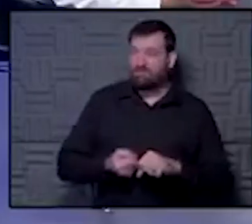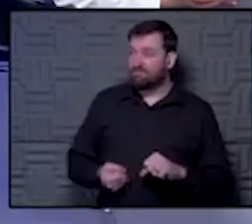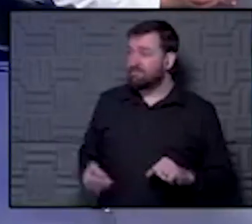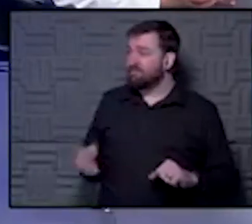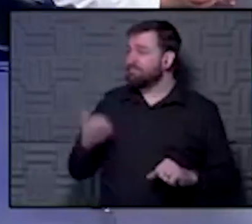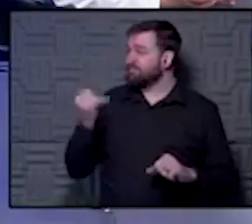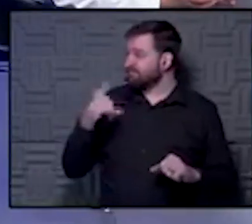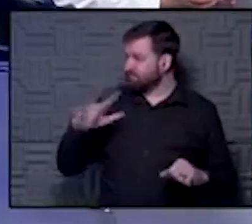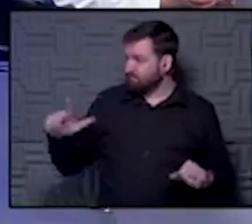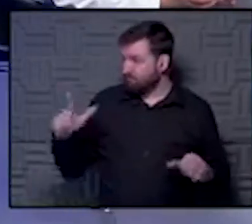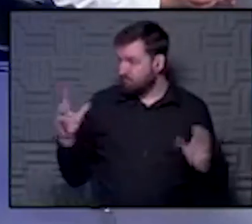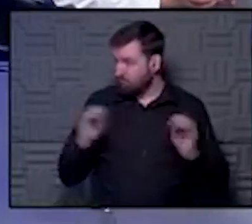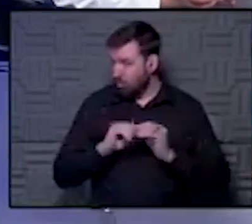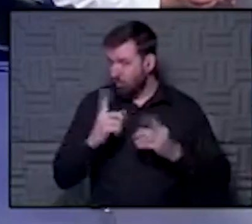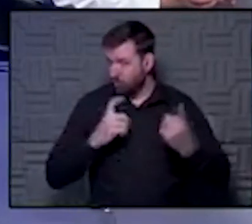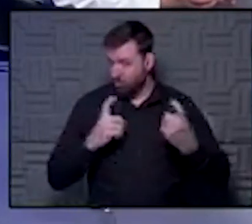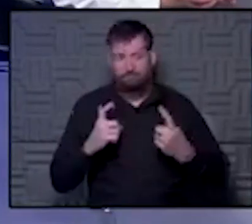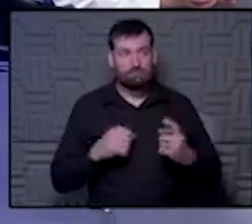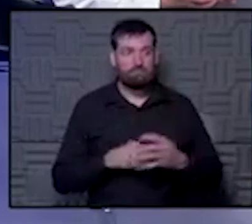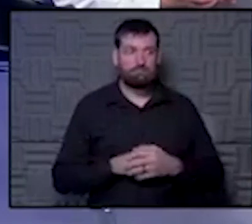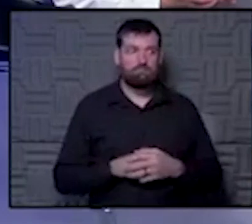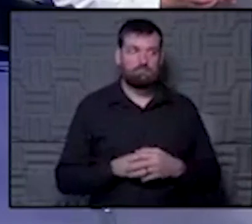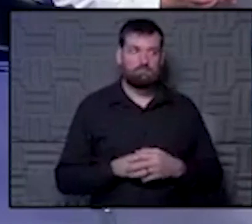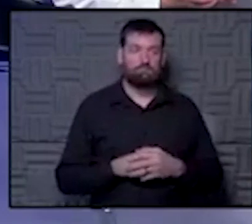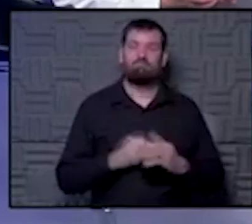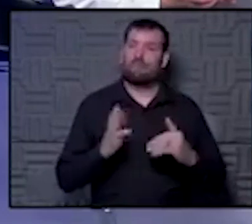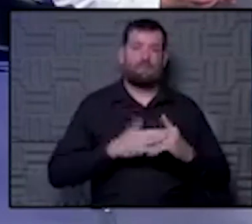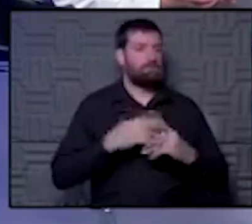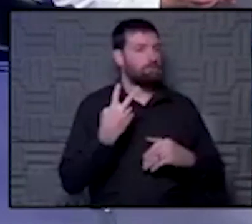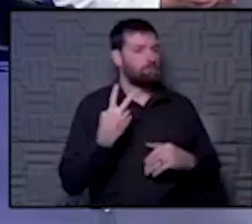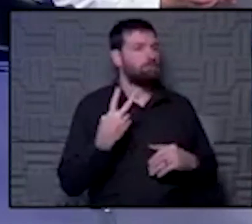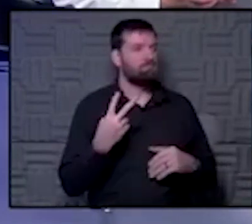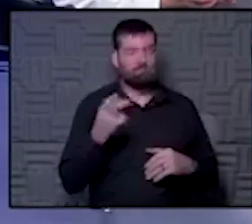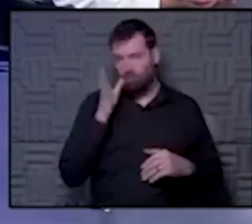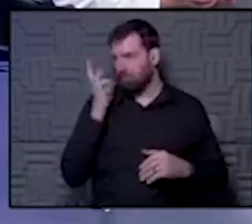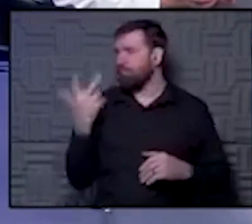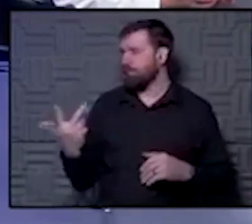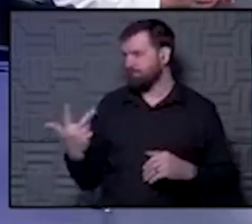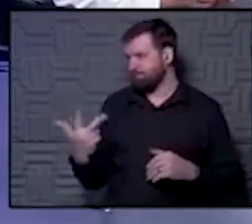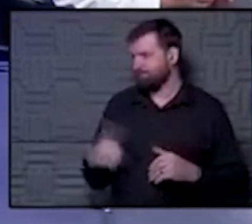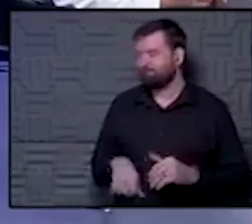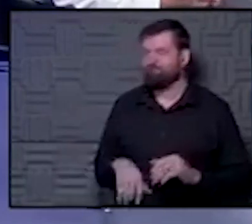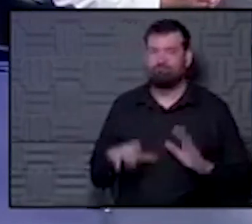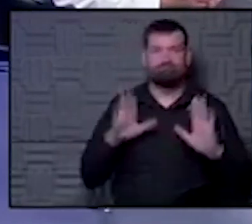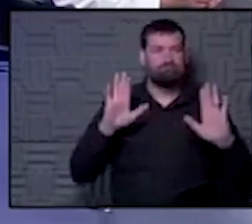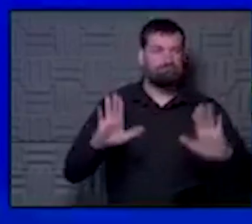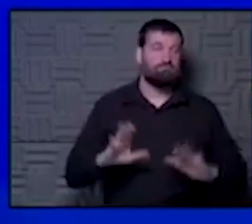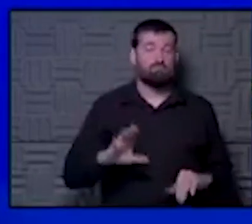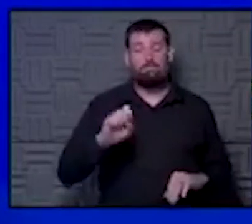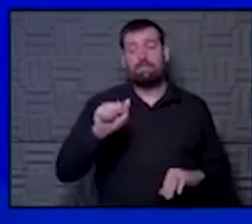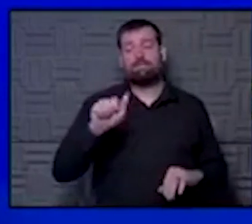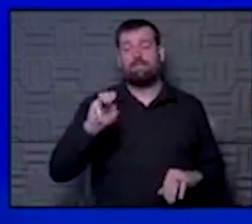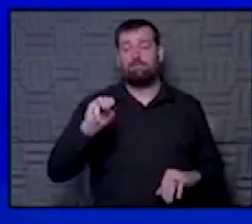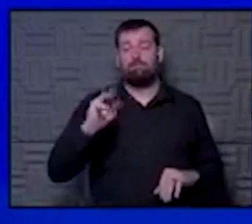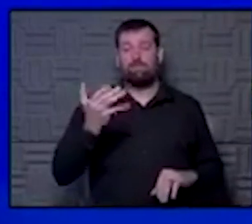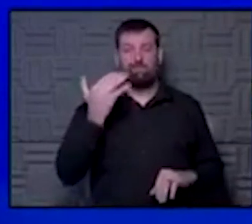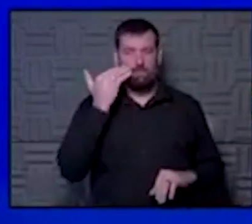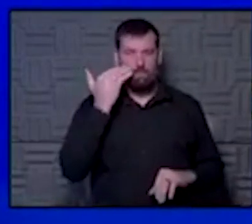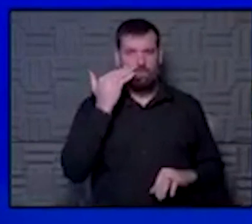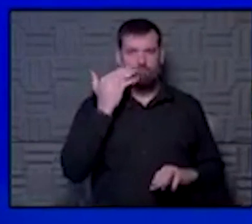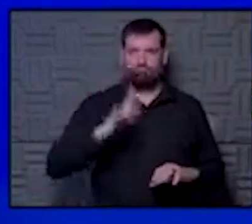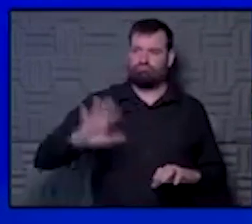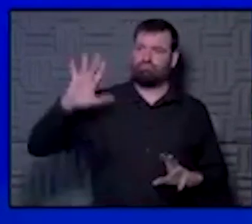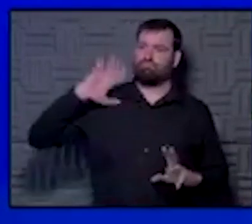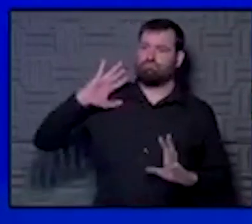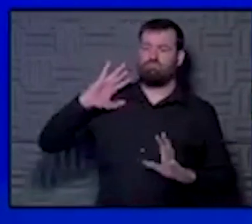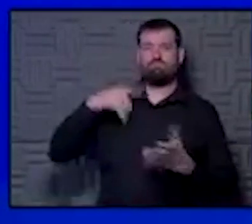right, Jill, more questions. Okay, and we have to do at least 2. We'll do it. We'll get 3. Let's go. Okay, all right, awesome. Sam wants to know, early on in the